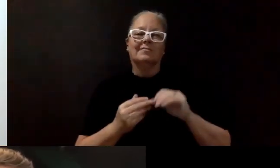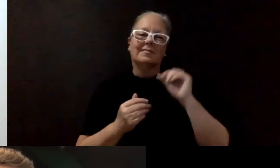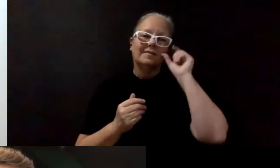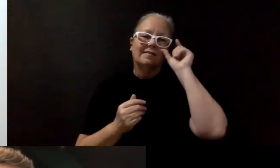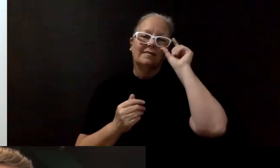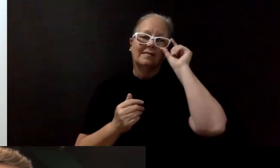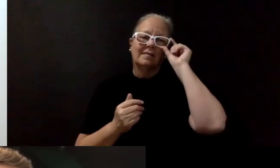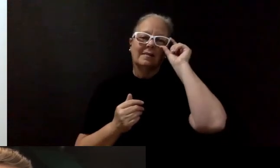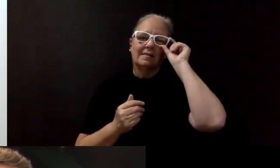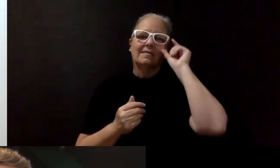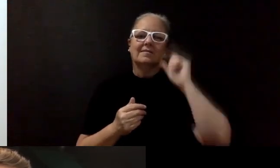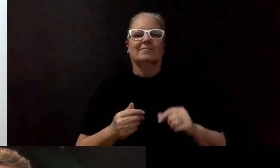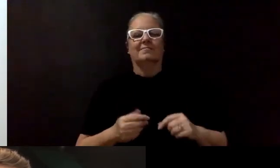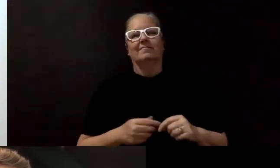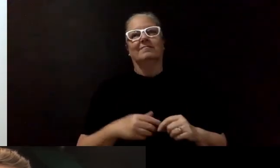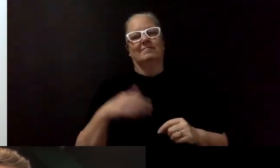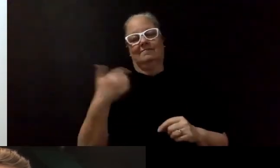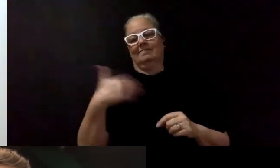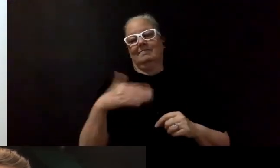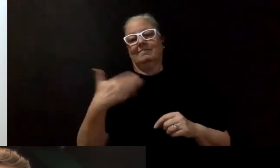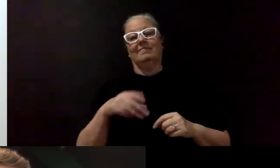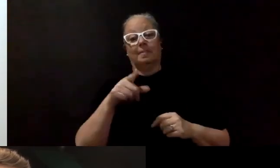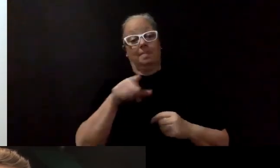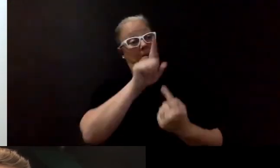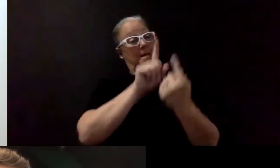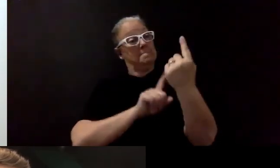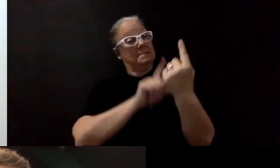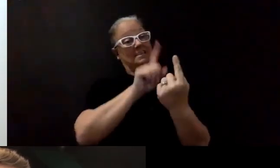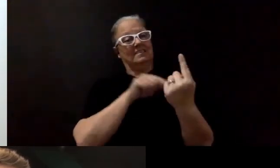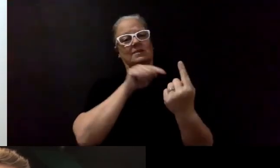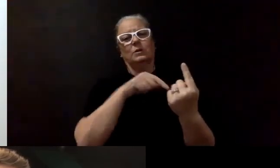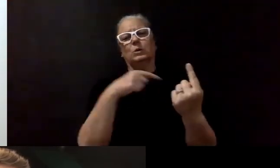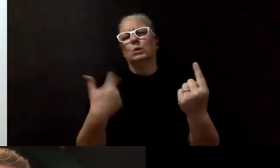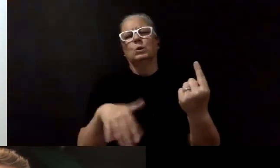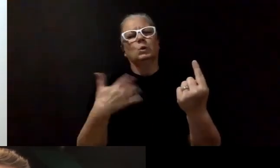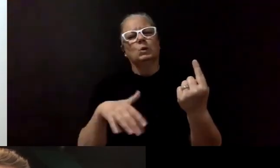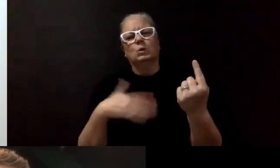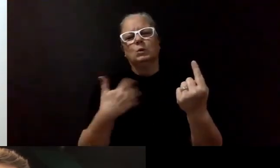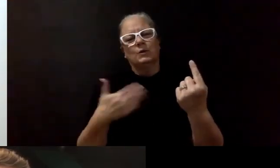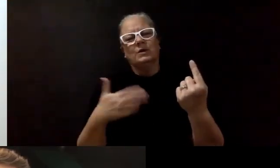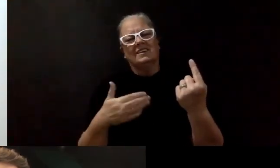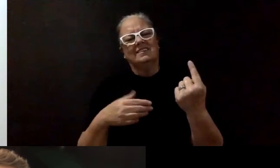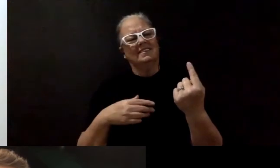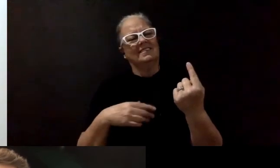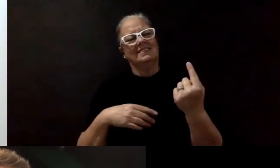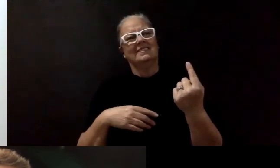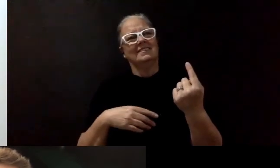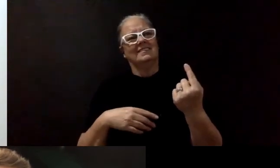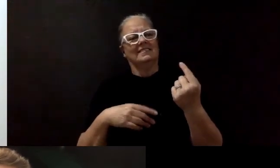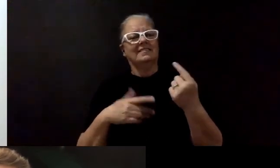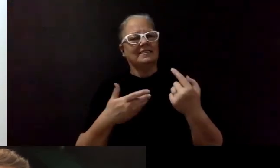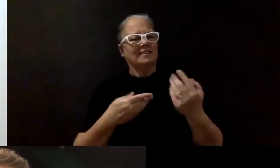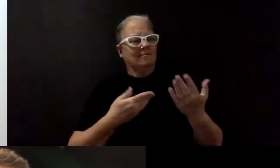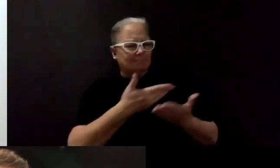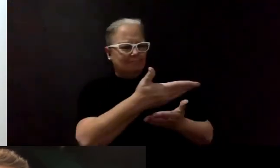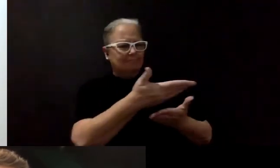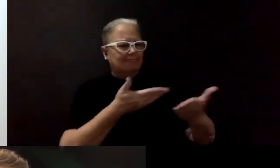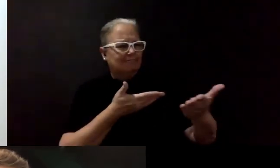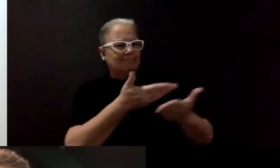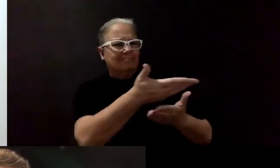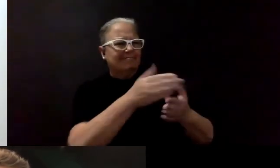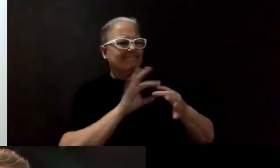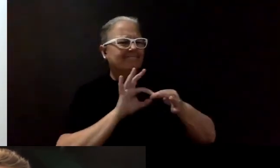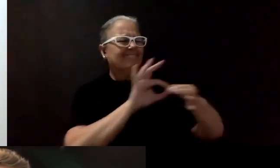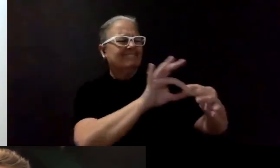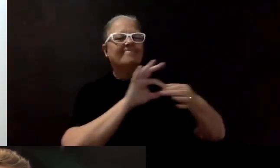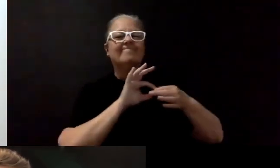agree that mentorship is based on the almost lost art of conversation. Yeah.